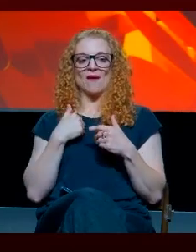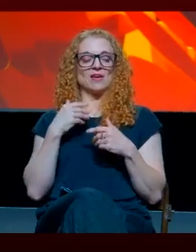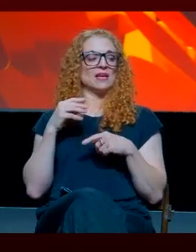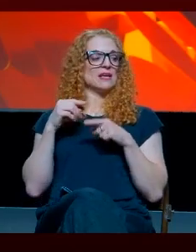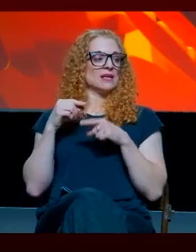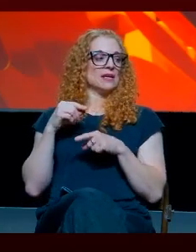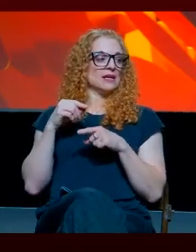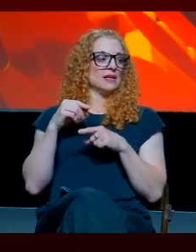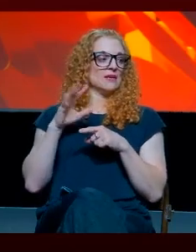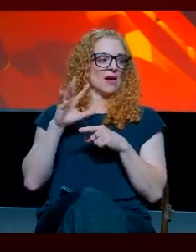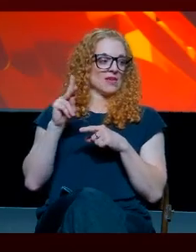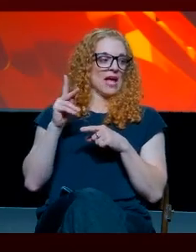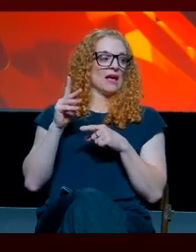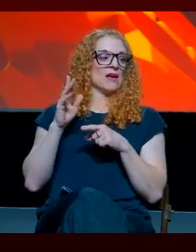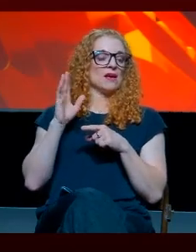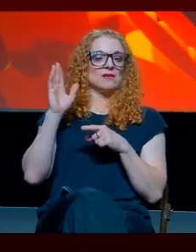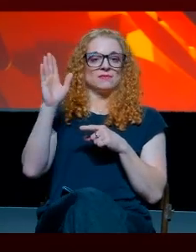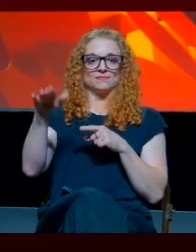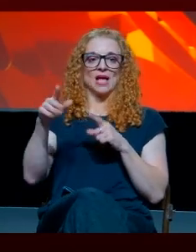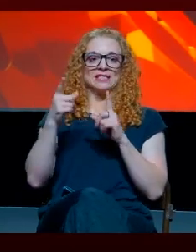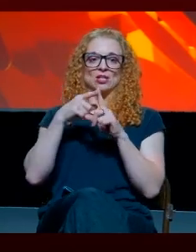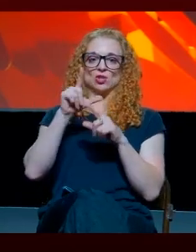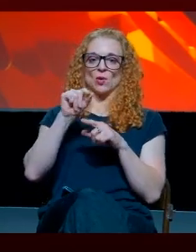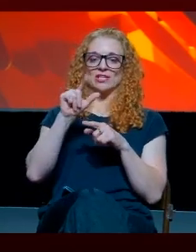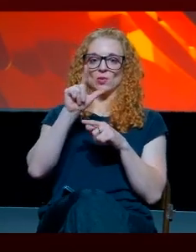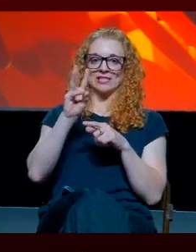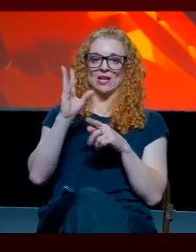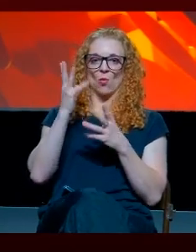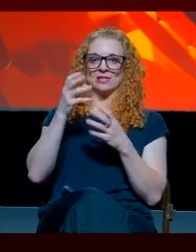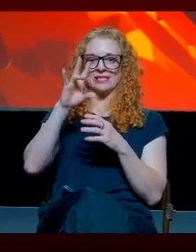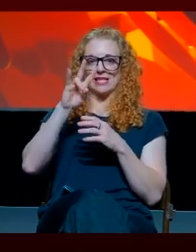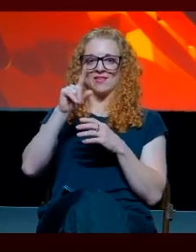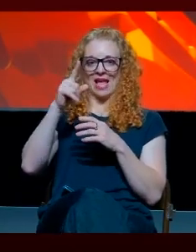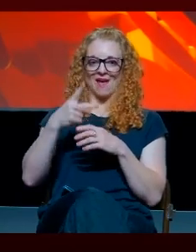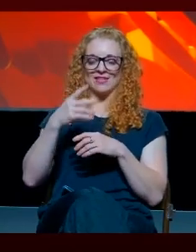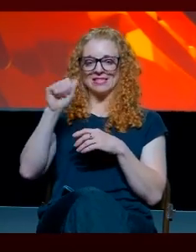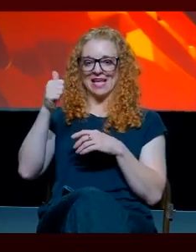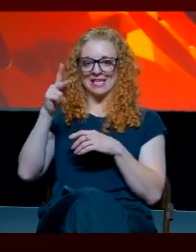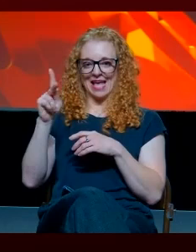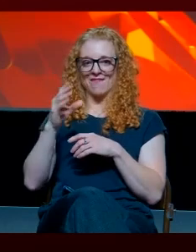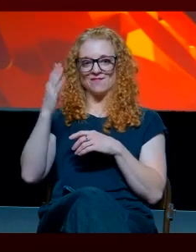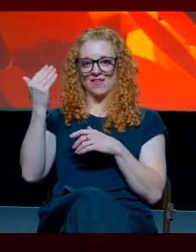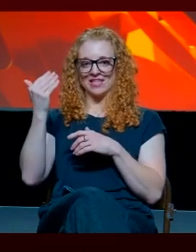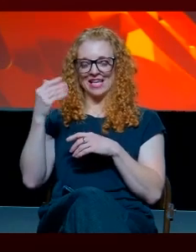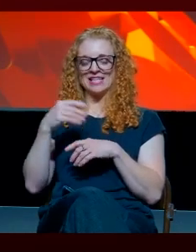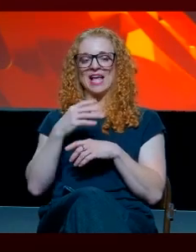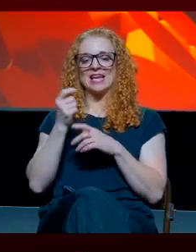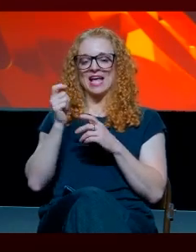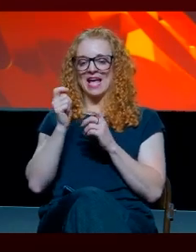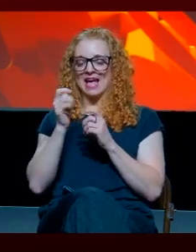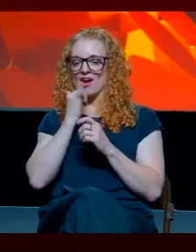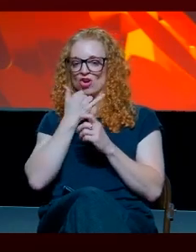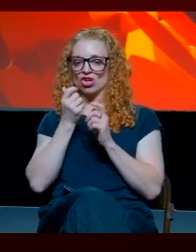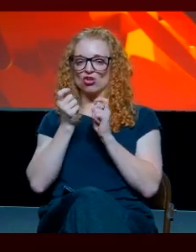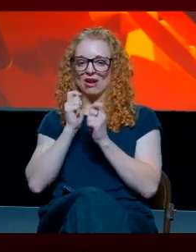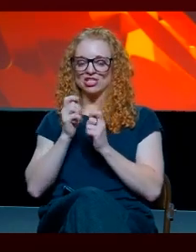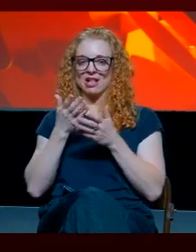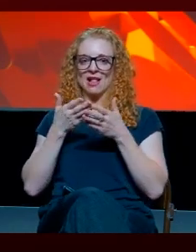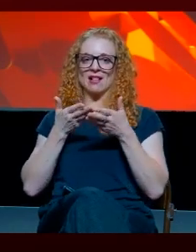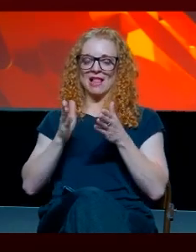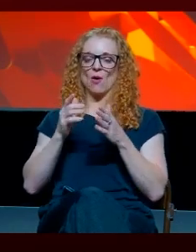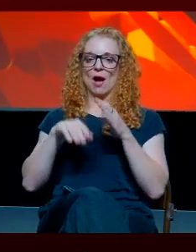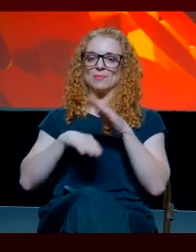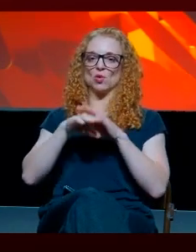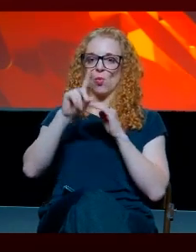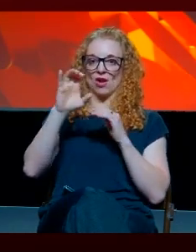5K. Going to 2026, I want to get to 7.5, 10K, 15K. Error correction will allow me to go up to 100 million. So you can